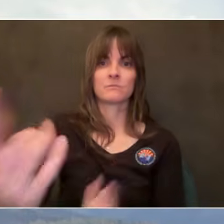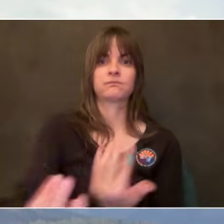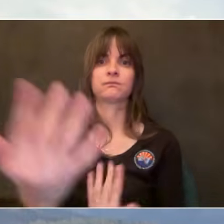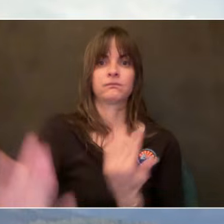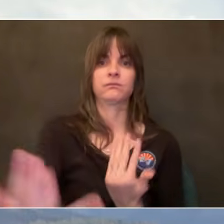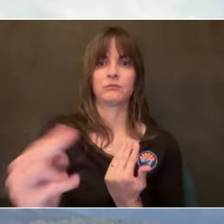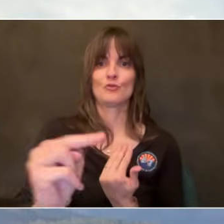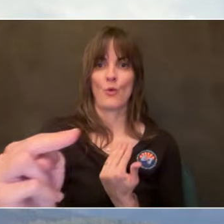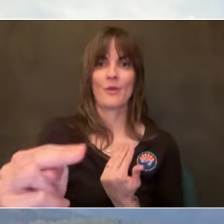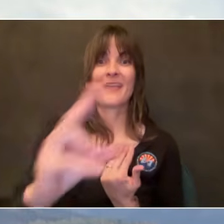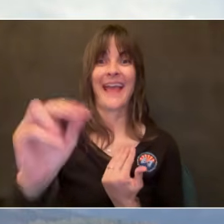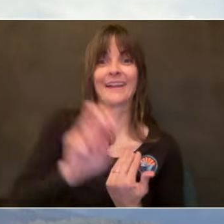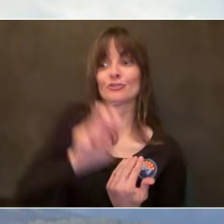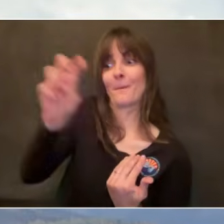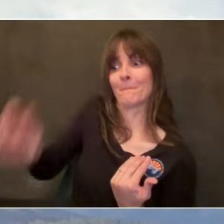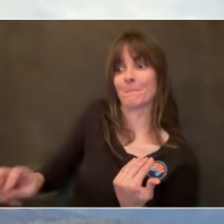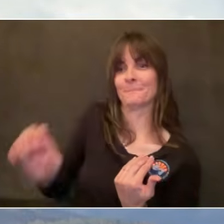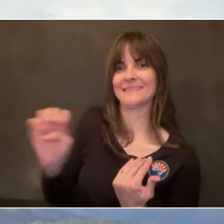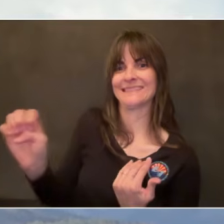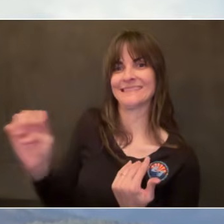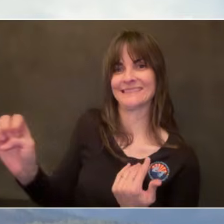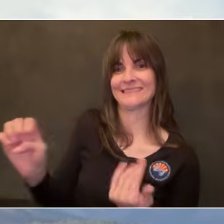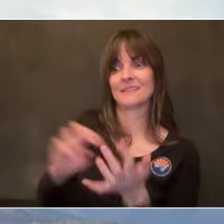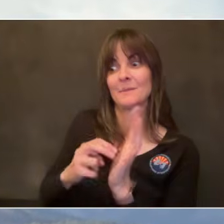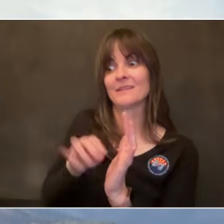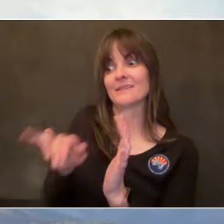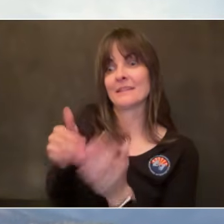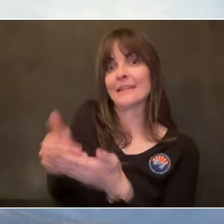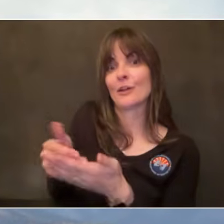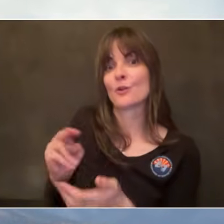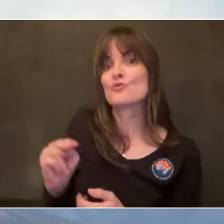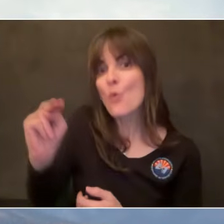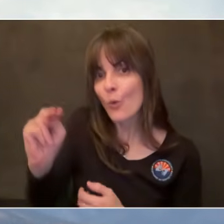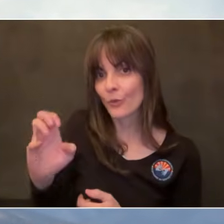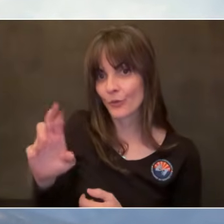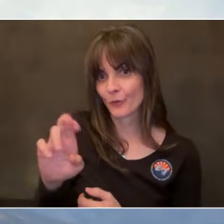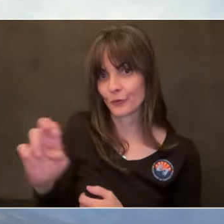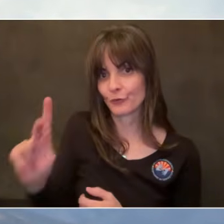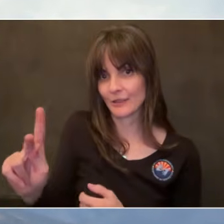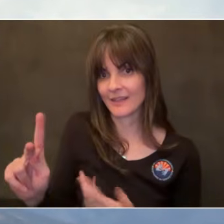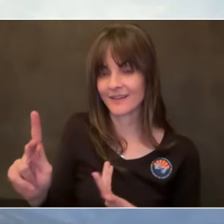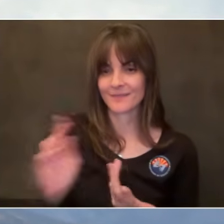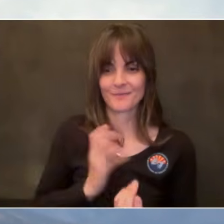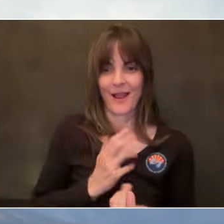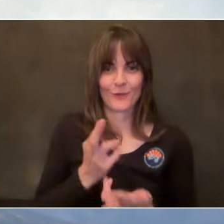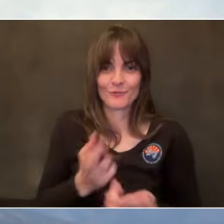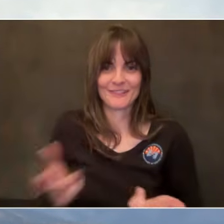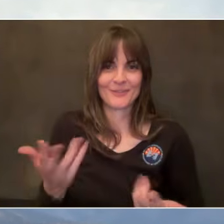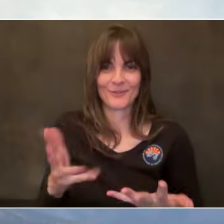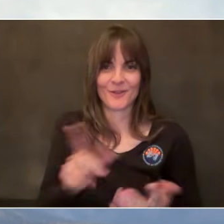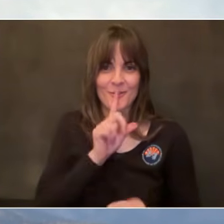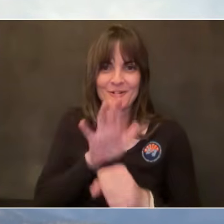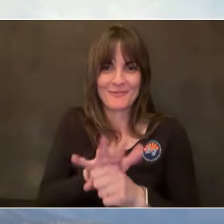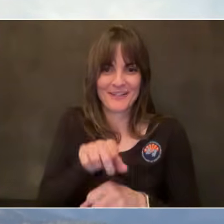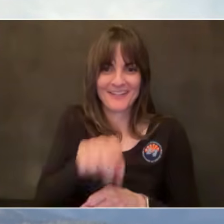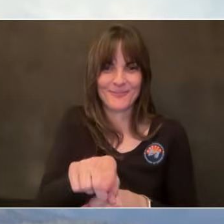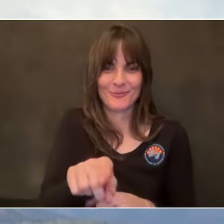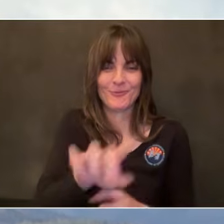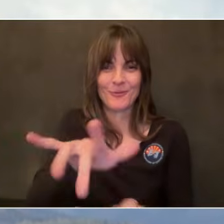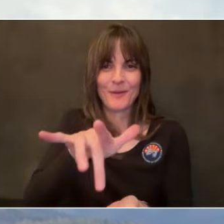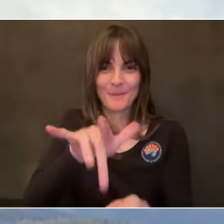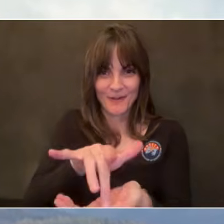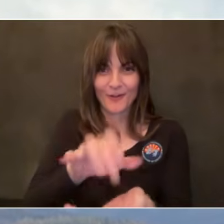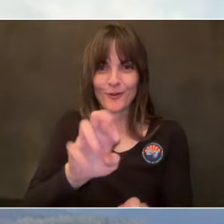well as it jumped to the east of town over North Creek. And since we didn't have enough resources, everything was committed either in Middle Creek or on